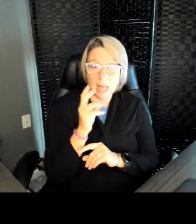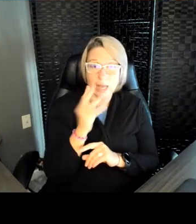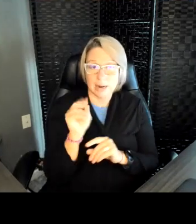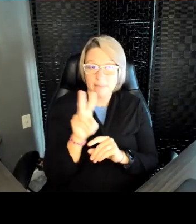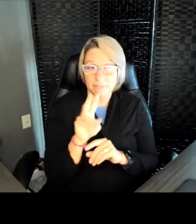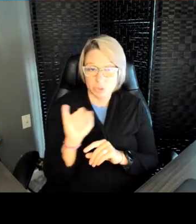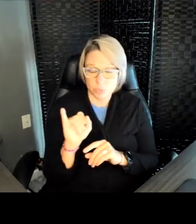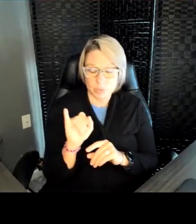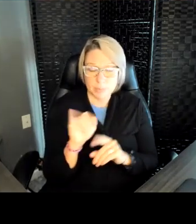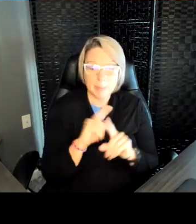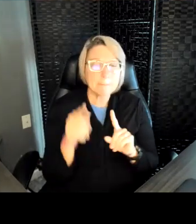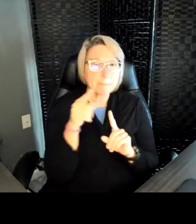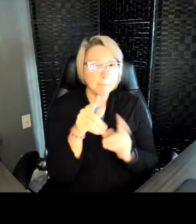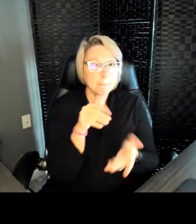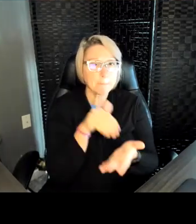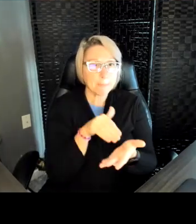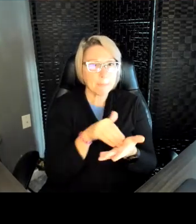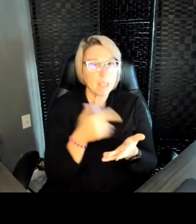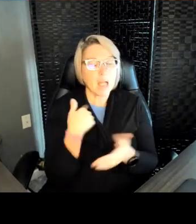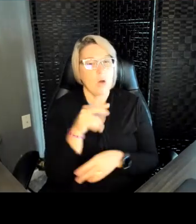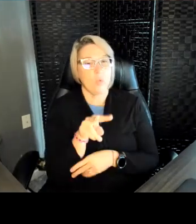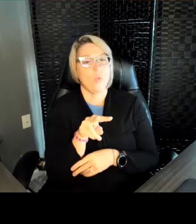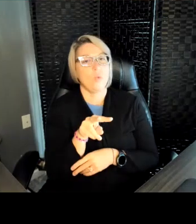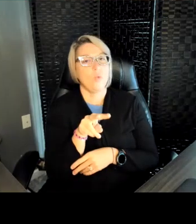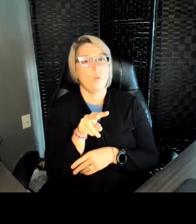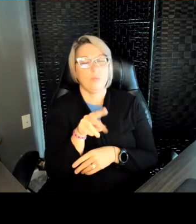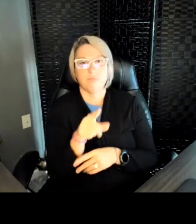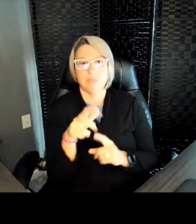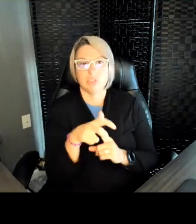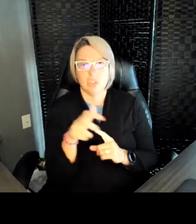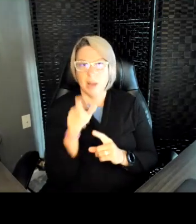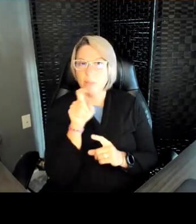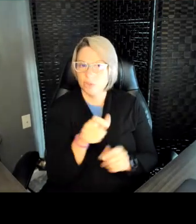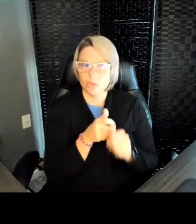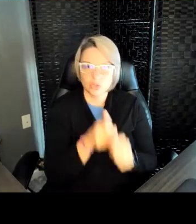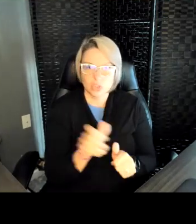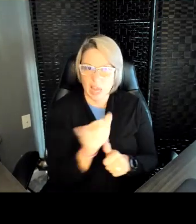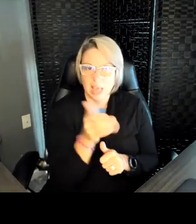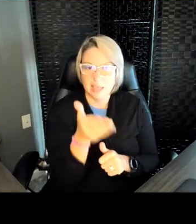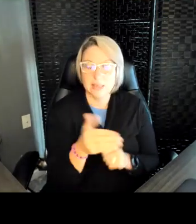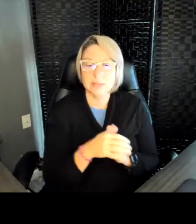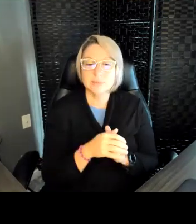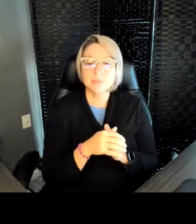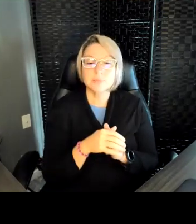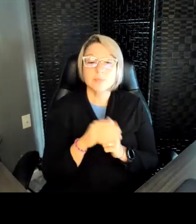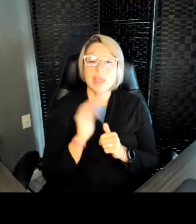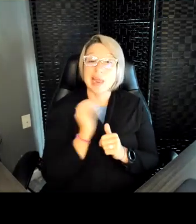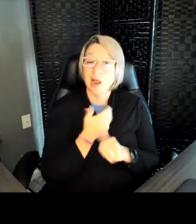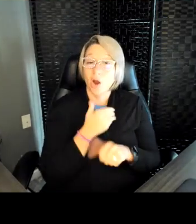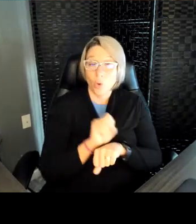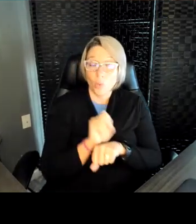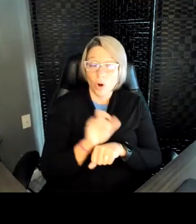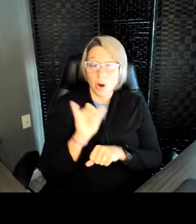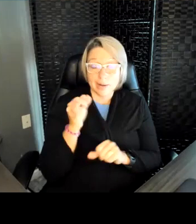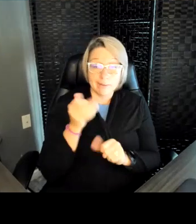who I noted how it should be done. And what I will say to you is that in our work, if you are a TBI and